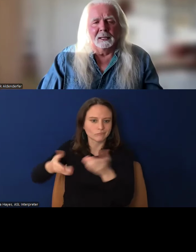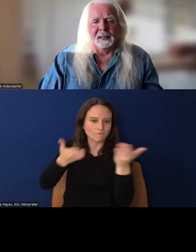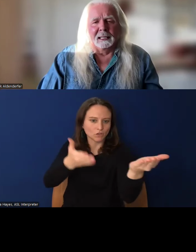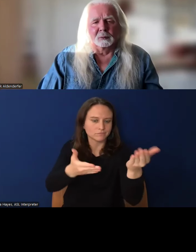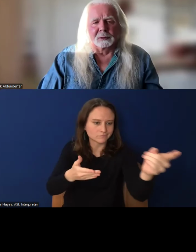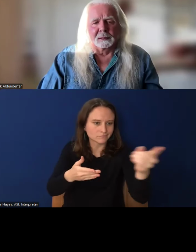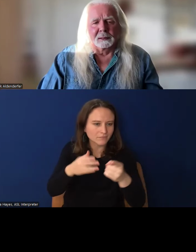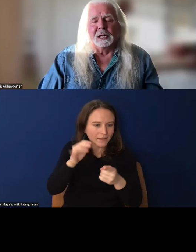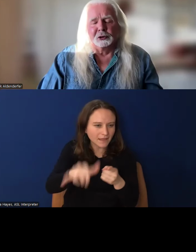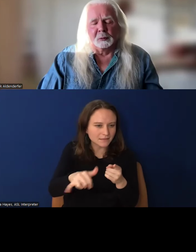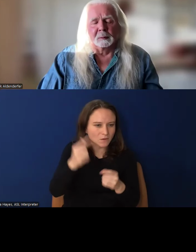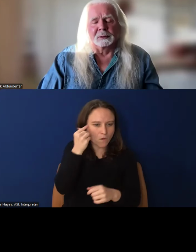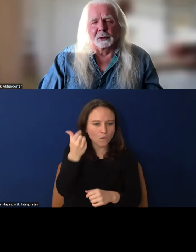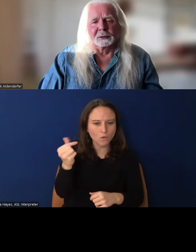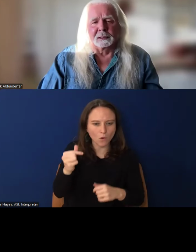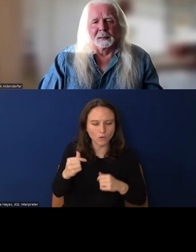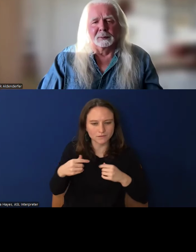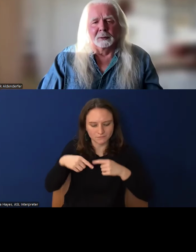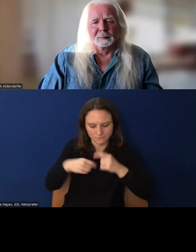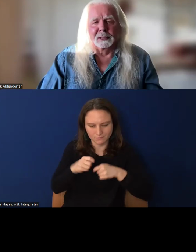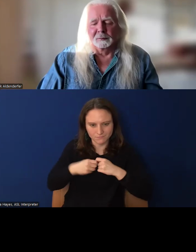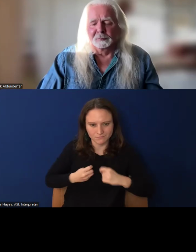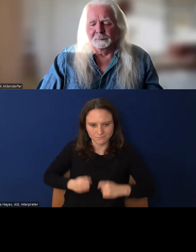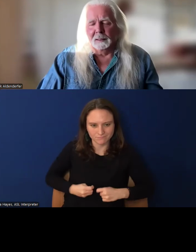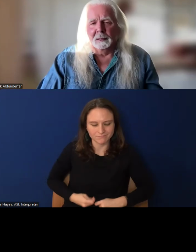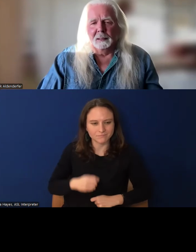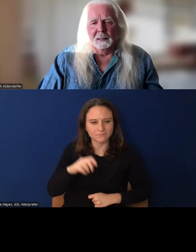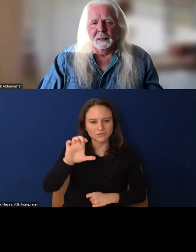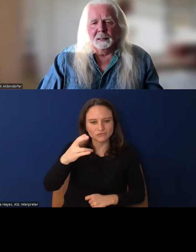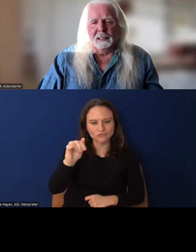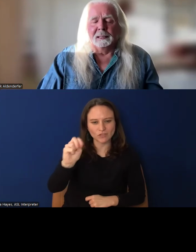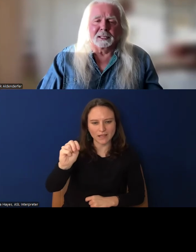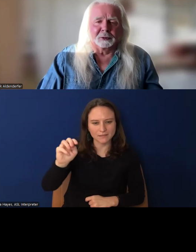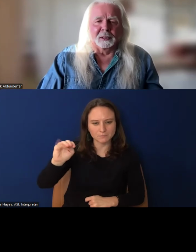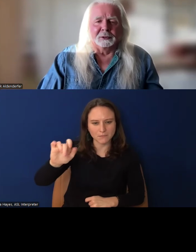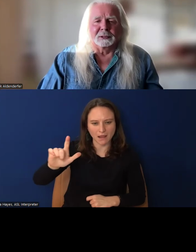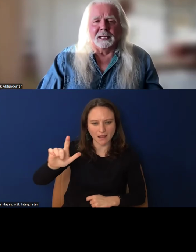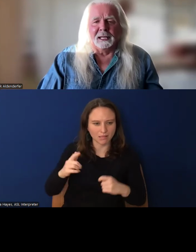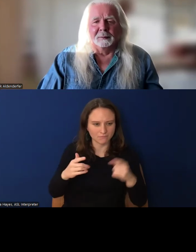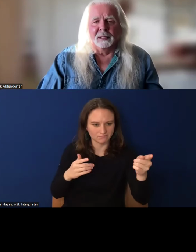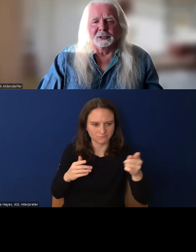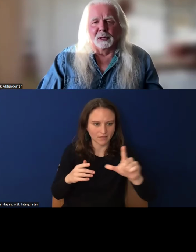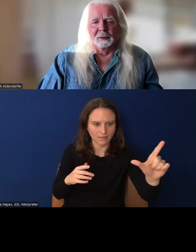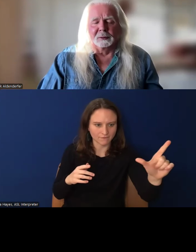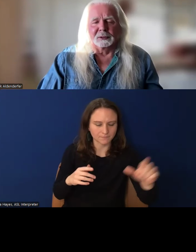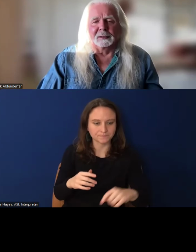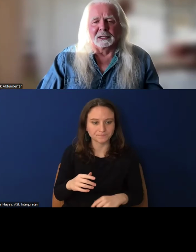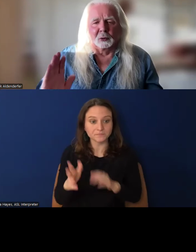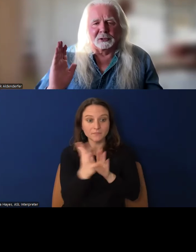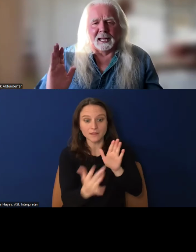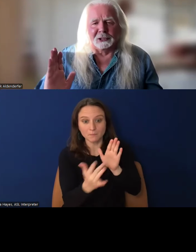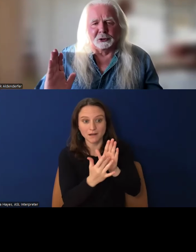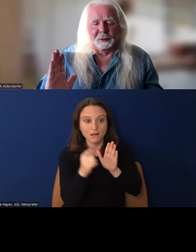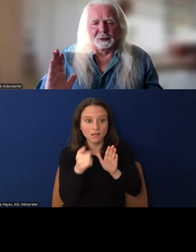chainmail that was entombed with Songtsen Gampo himself. In the center, then, you see him as well. You see that